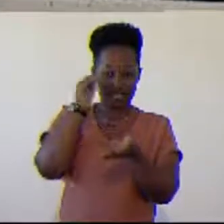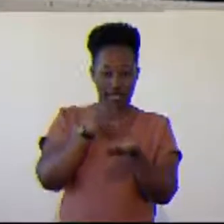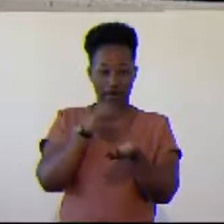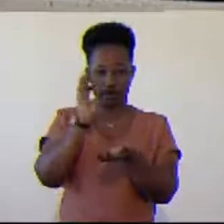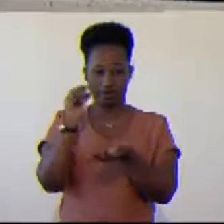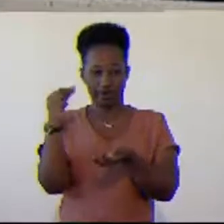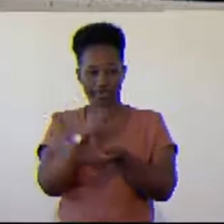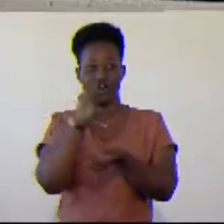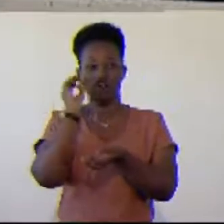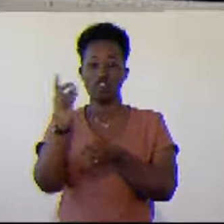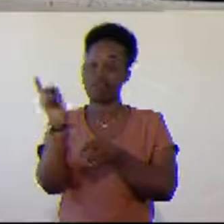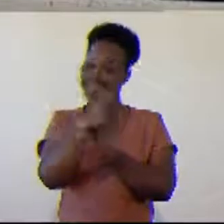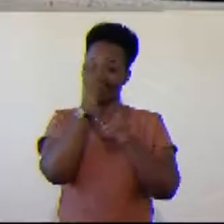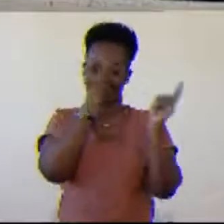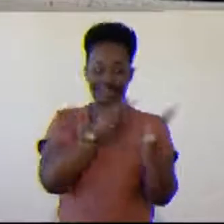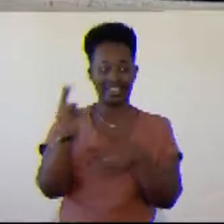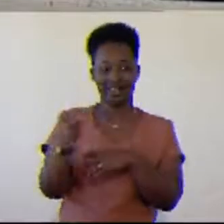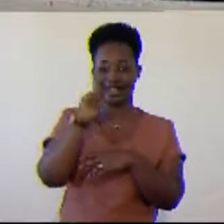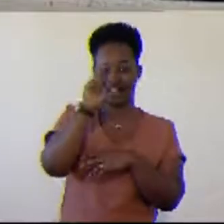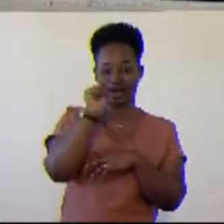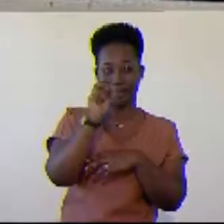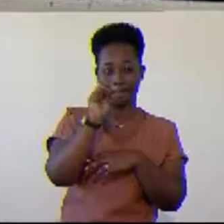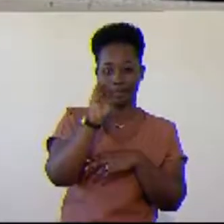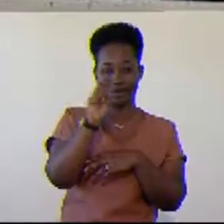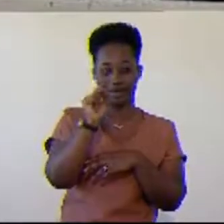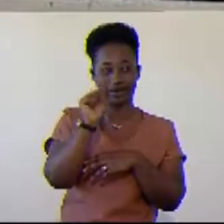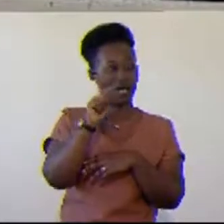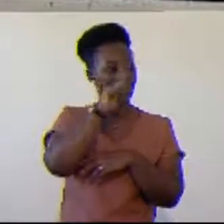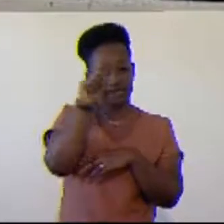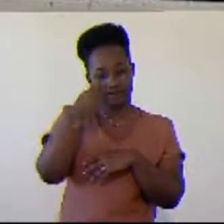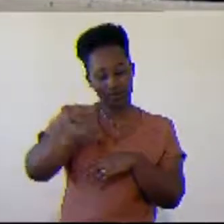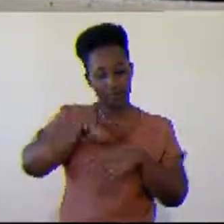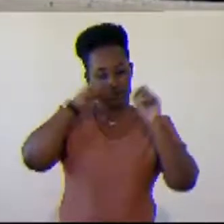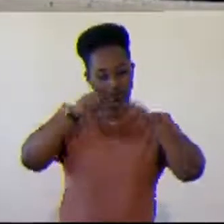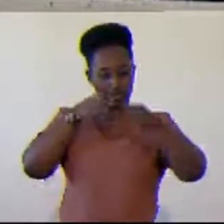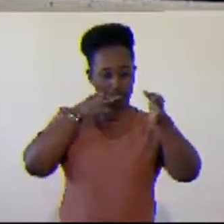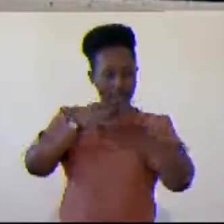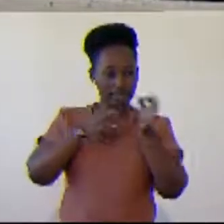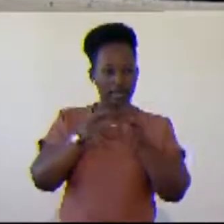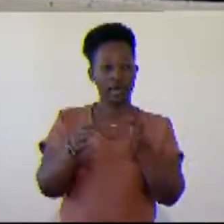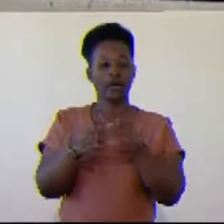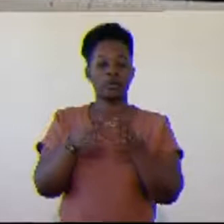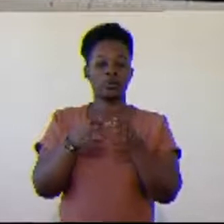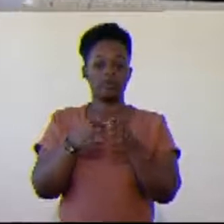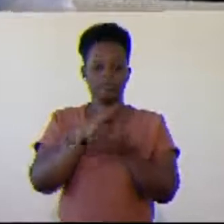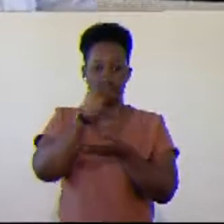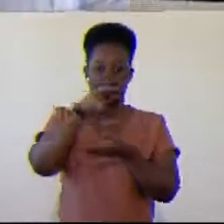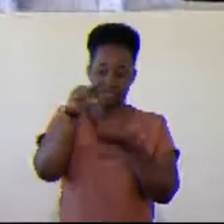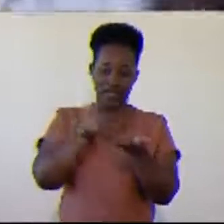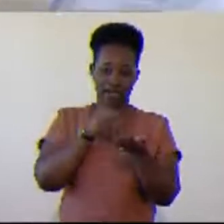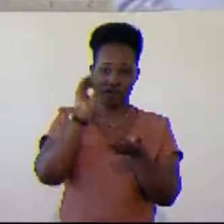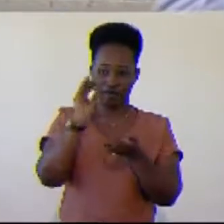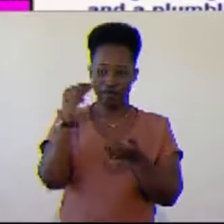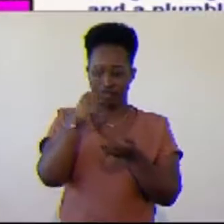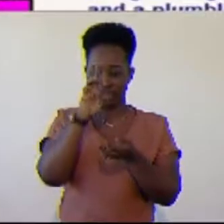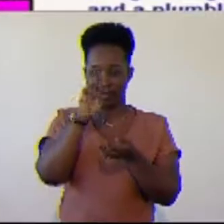lamina? Yes. Have we been able to experimentally determine the center of gravity of an irregular lamina? Yes,